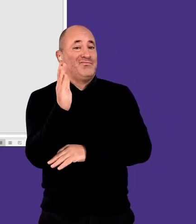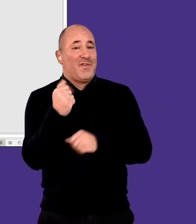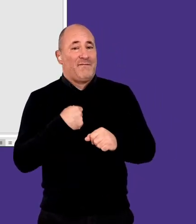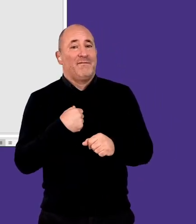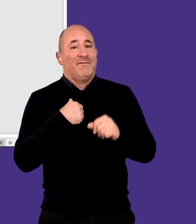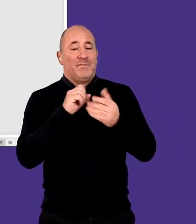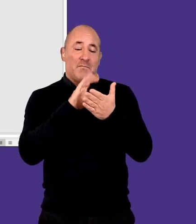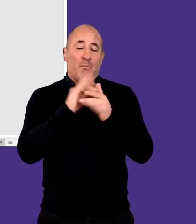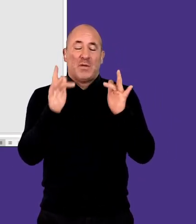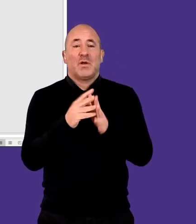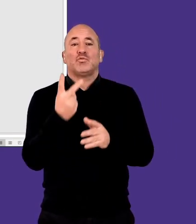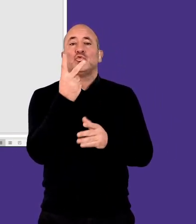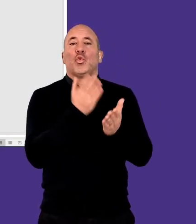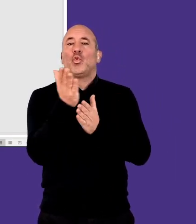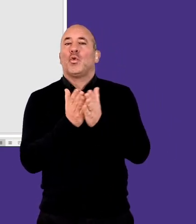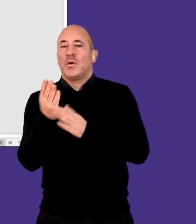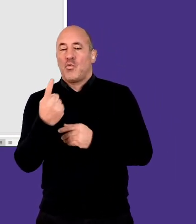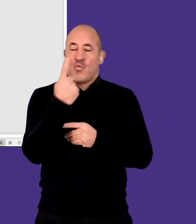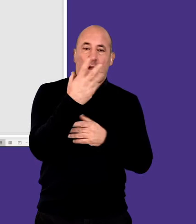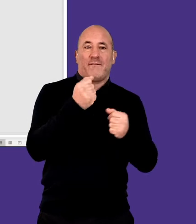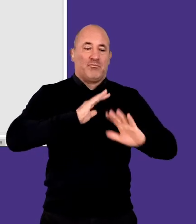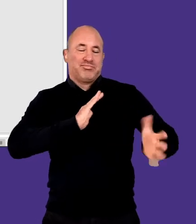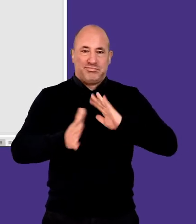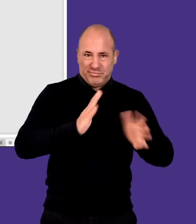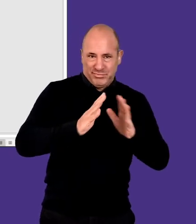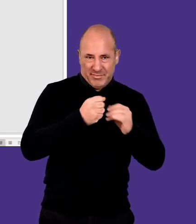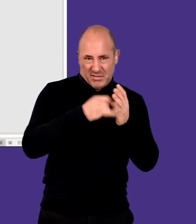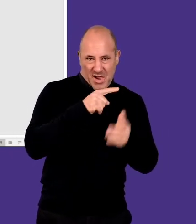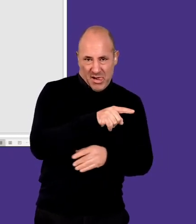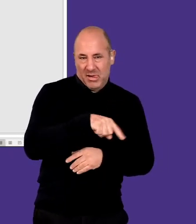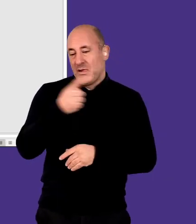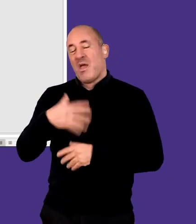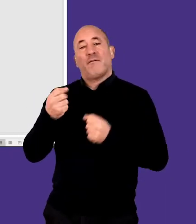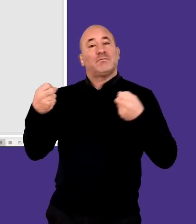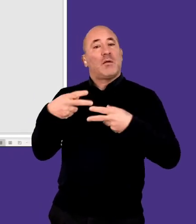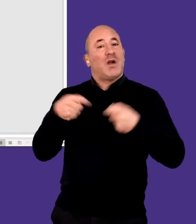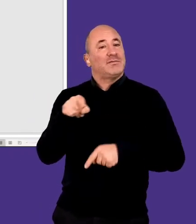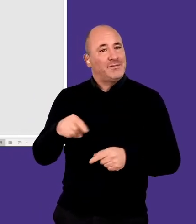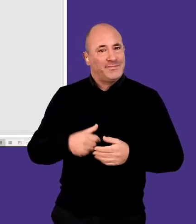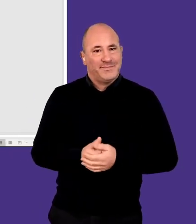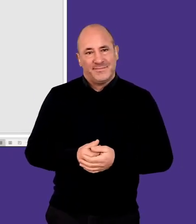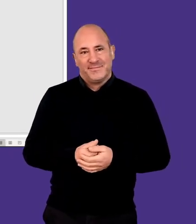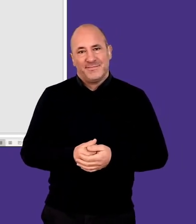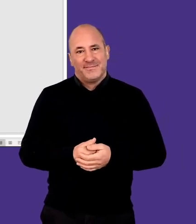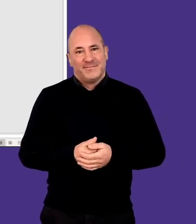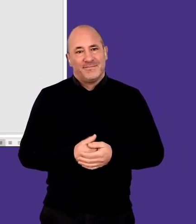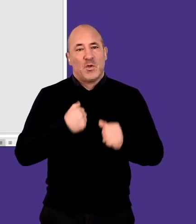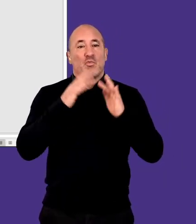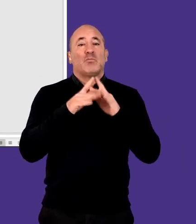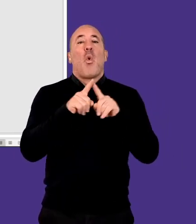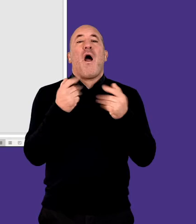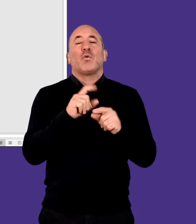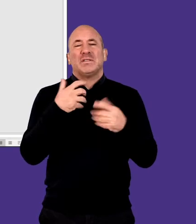is available on our website in two formats, one with BSL interpretation, the other with subtitles. We